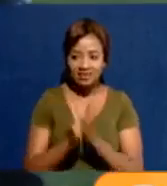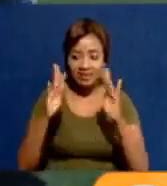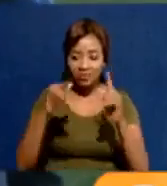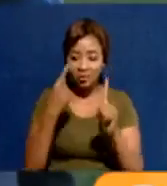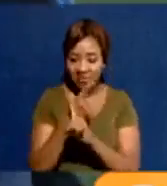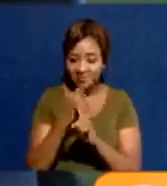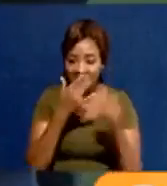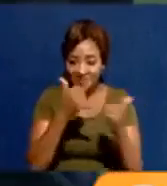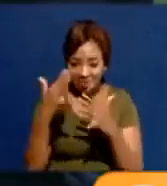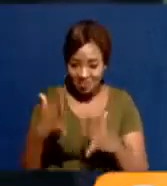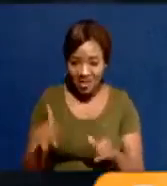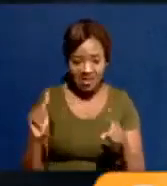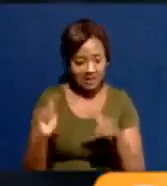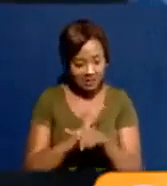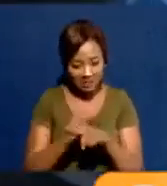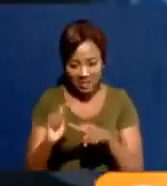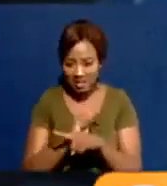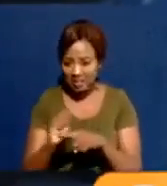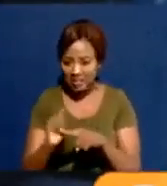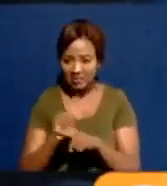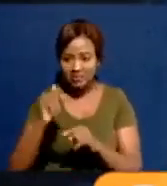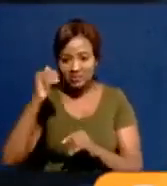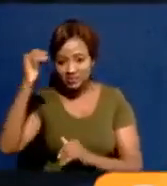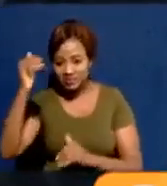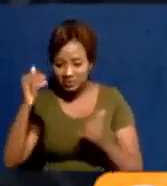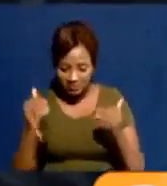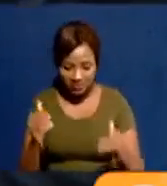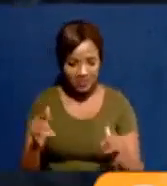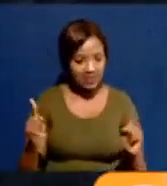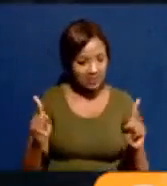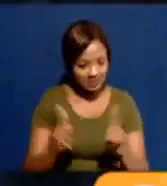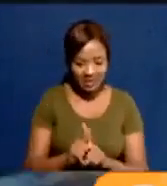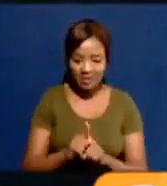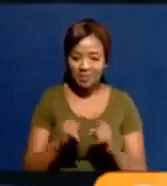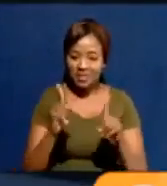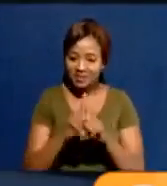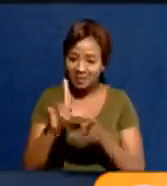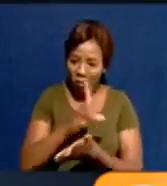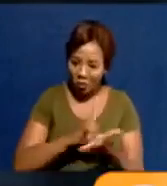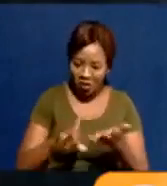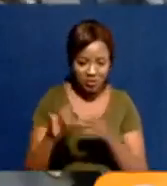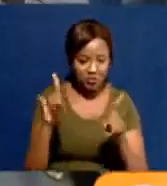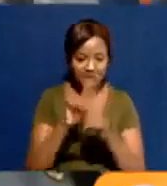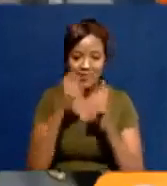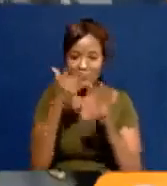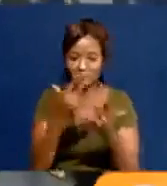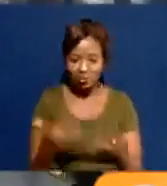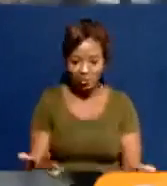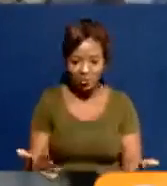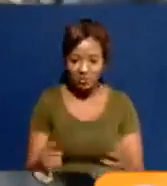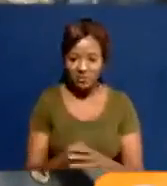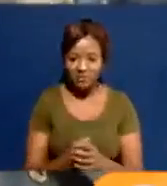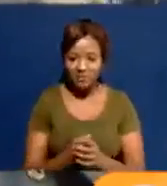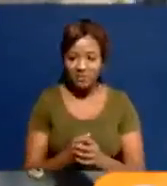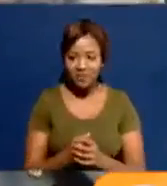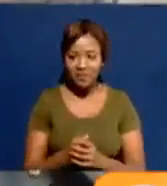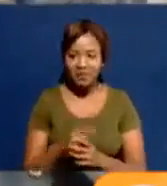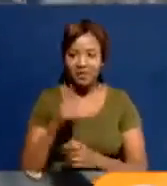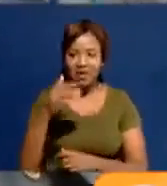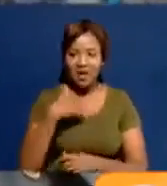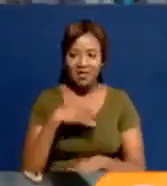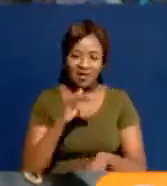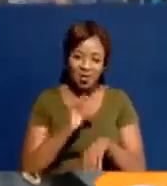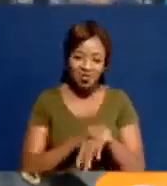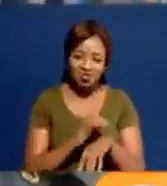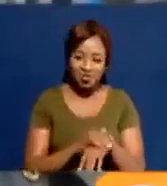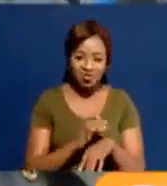players get the same training as the senior team at the same training ground with the same facilities. They have a good setup over there, and the